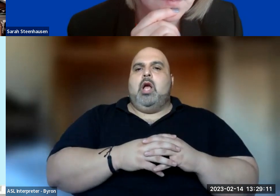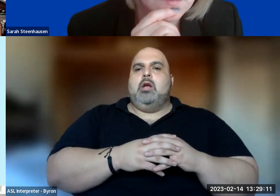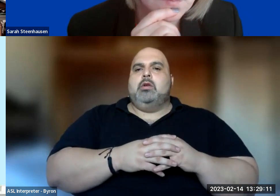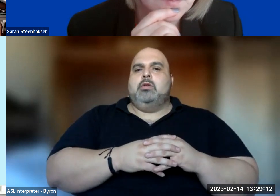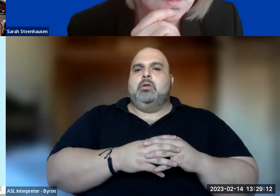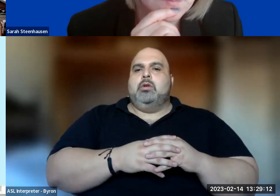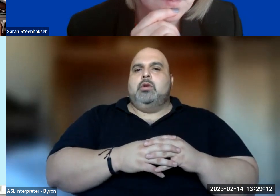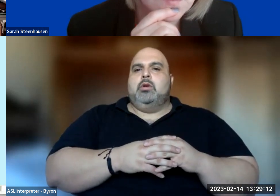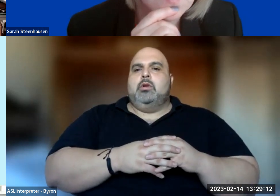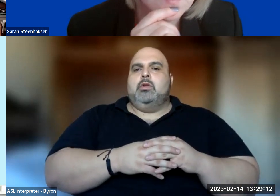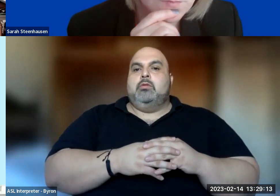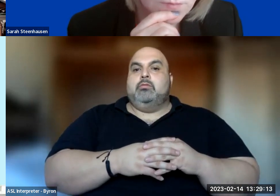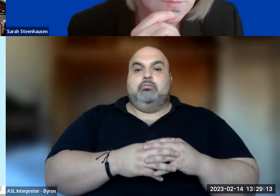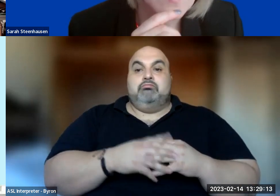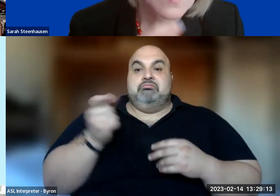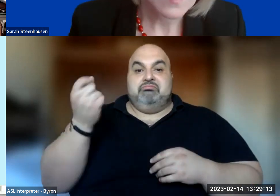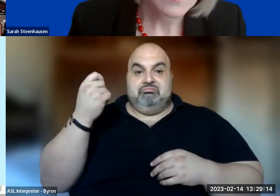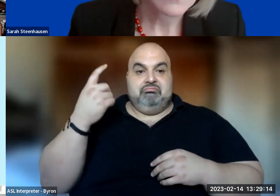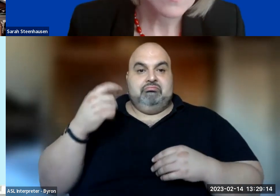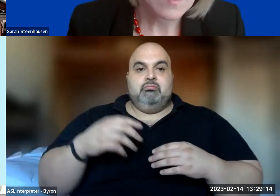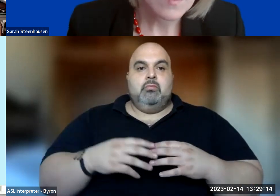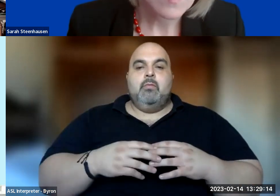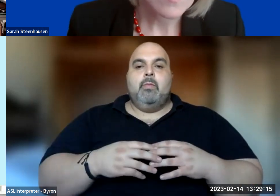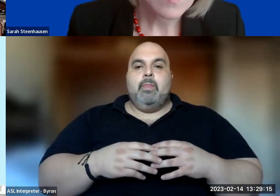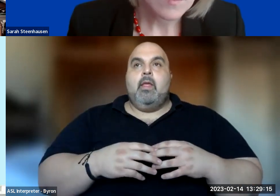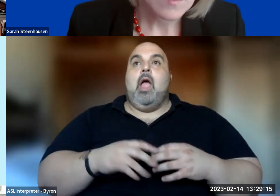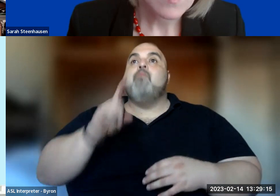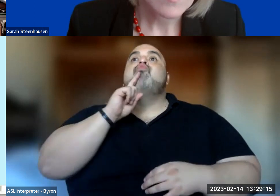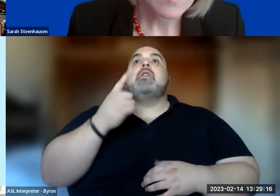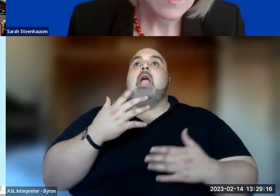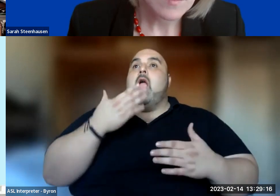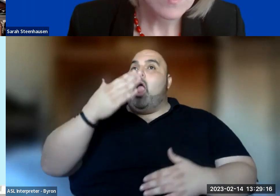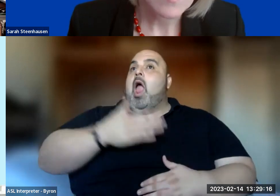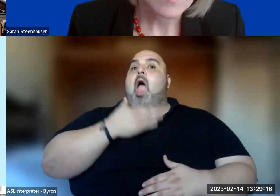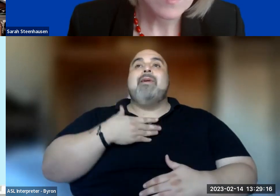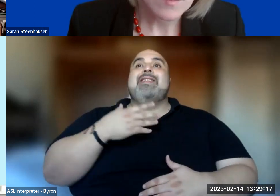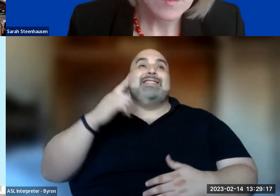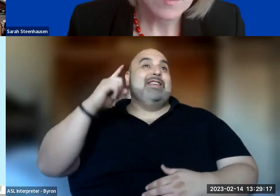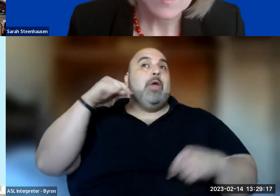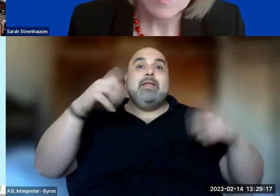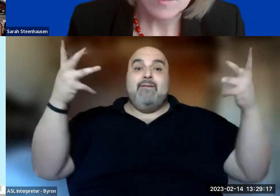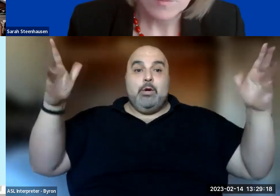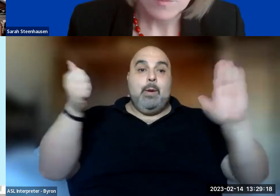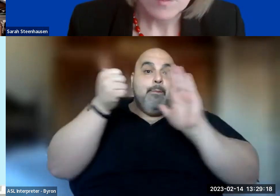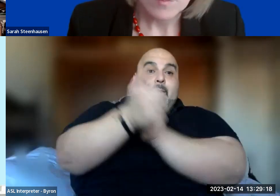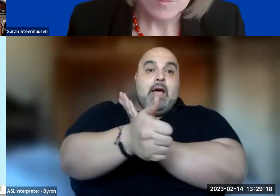under conservatorship. So I'm very pleased to hear that this has been done, that this has been passed.